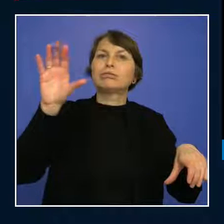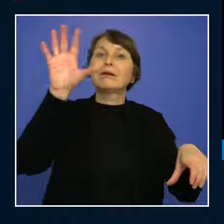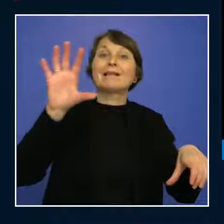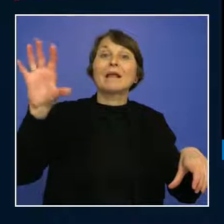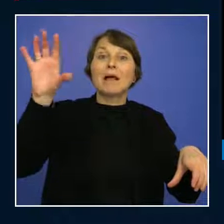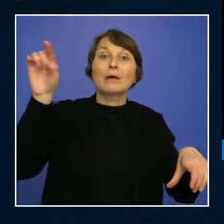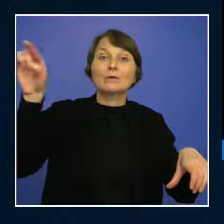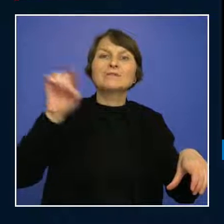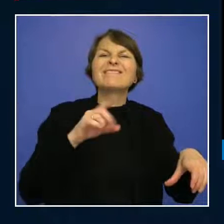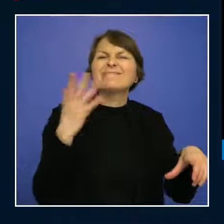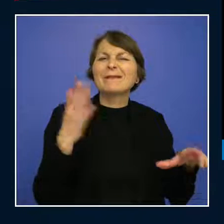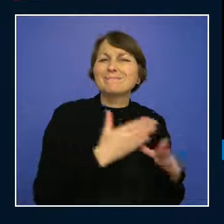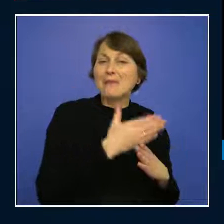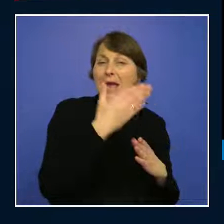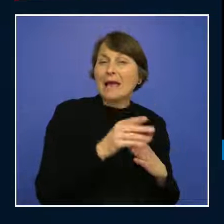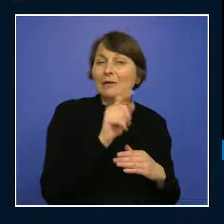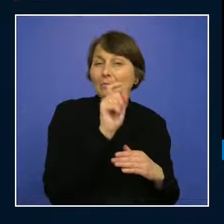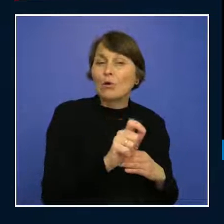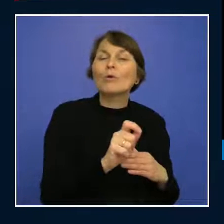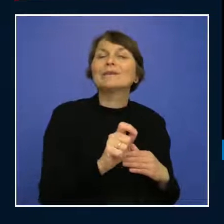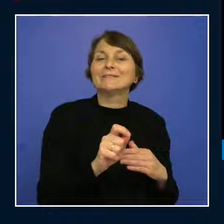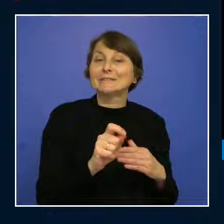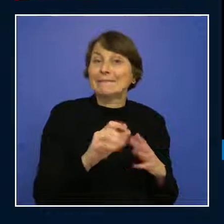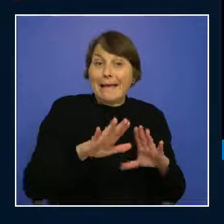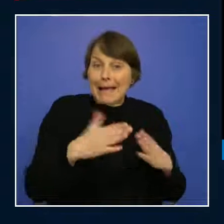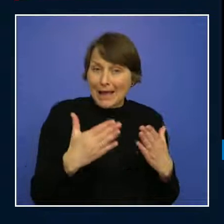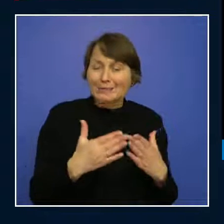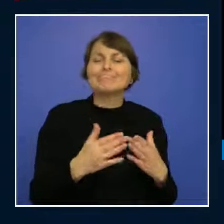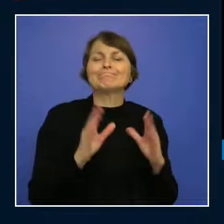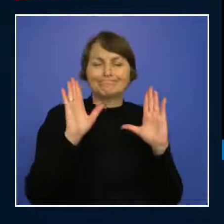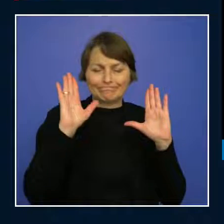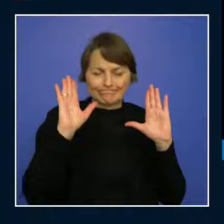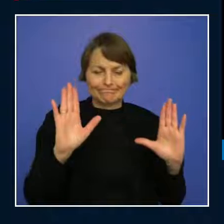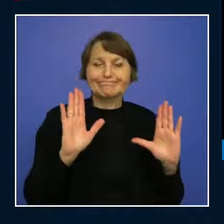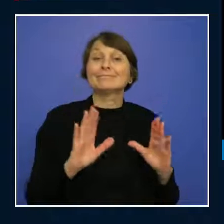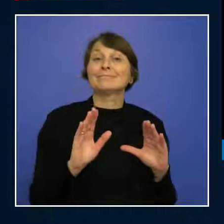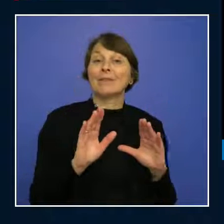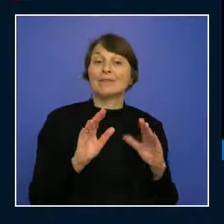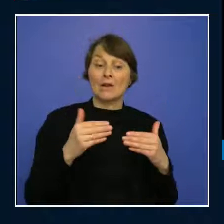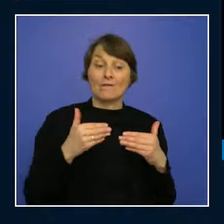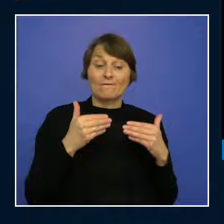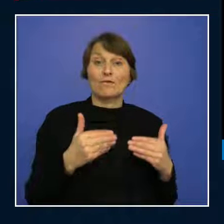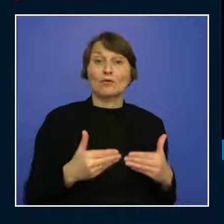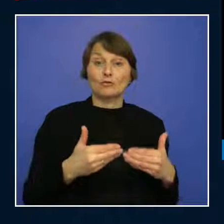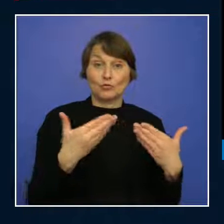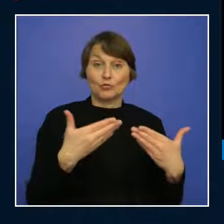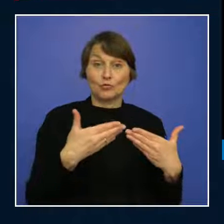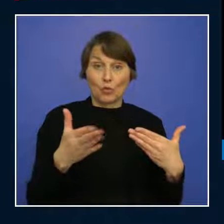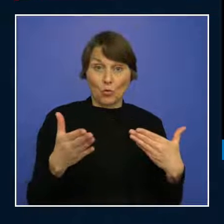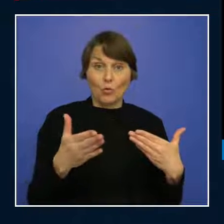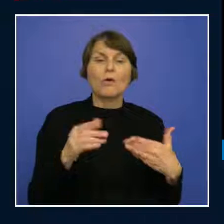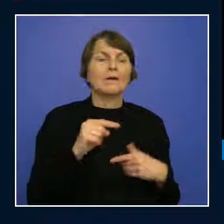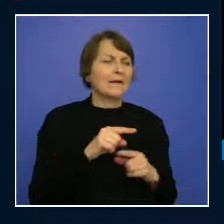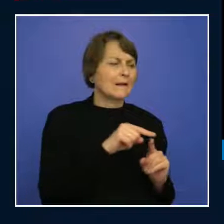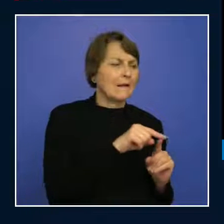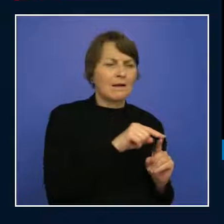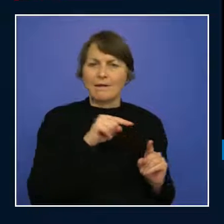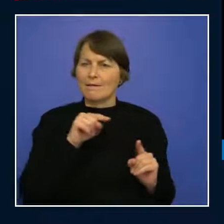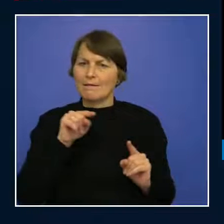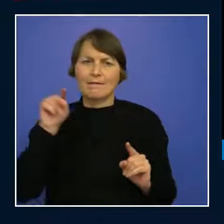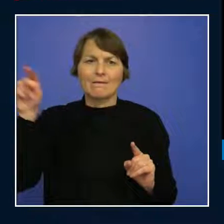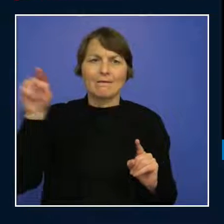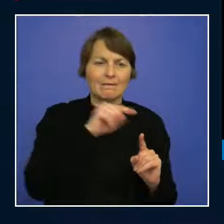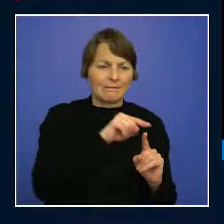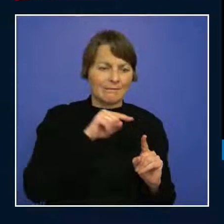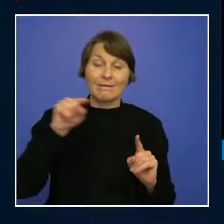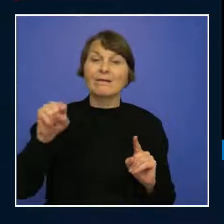endpoints being pointed from Frontdoor to the on-prem environment. And again, try and stop people from actually seeing you do that